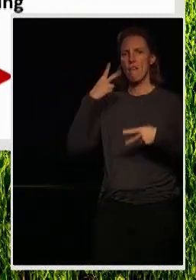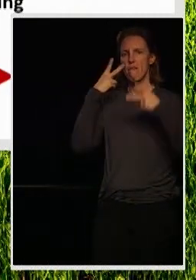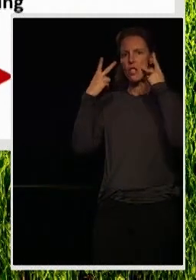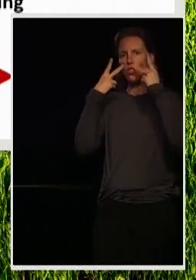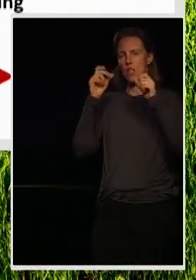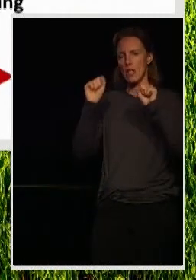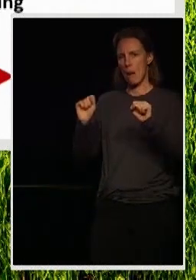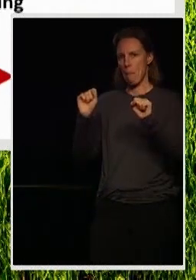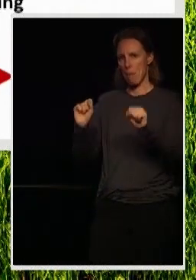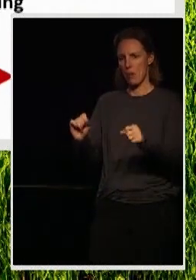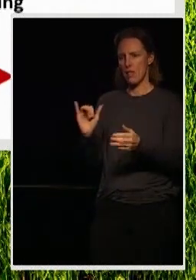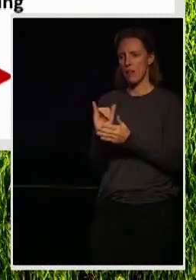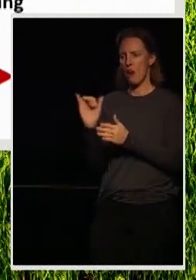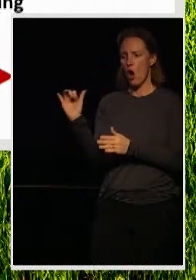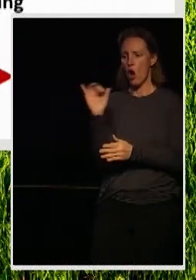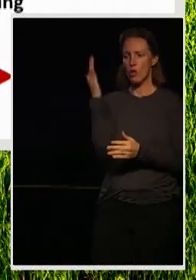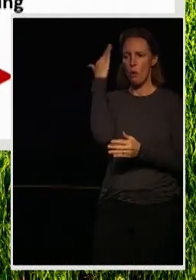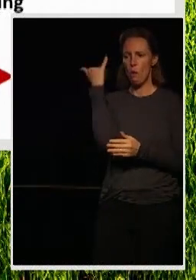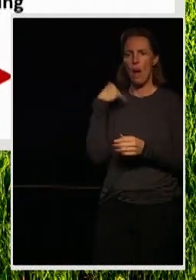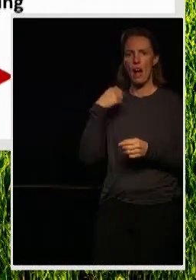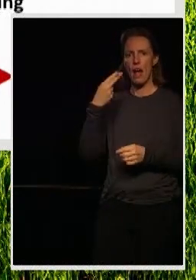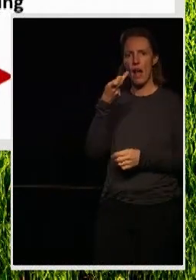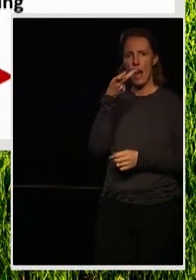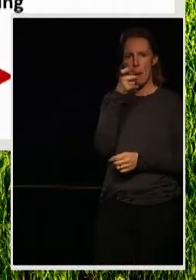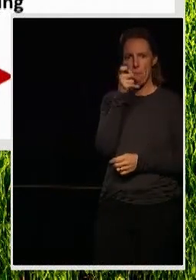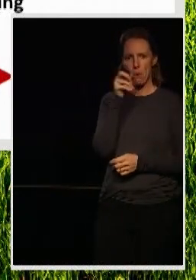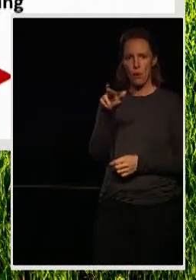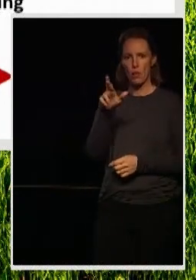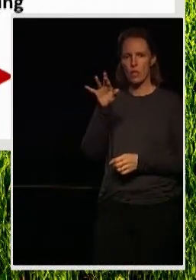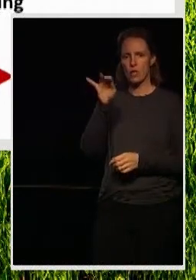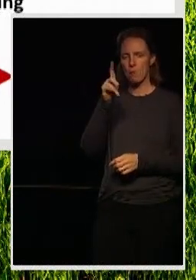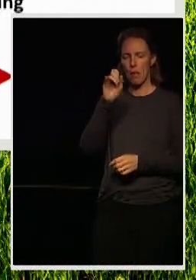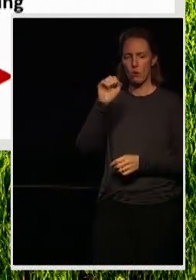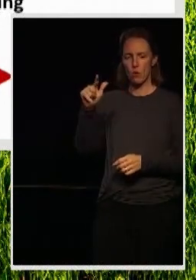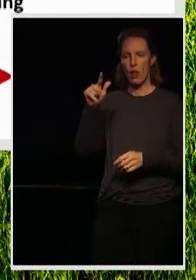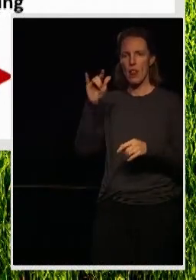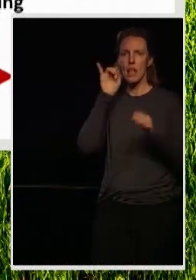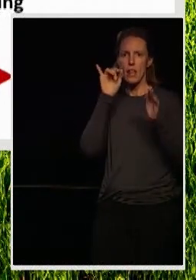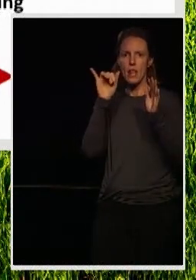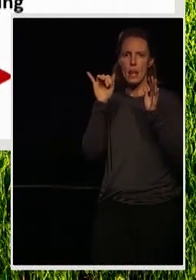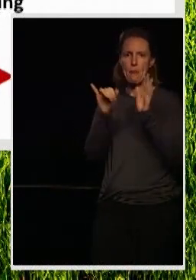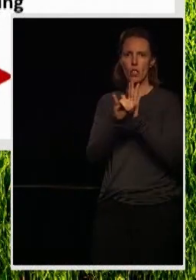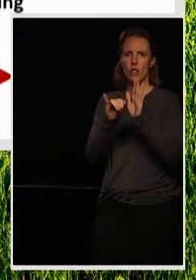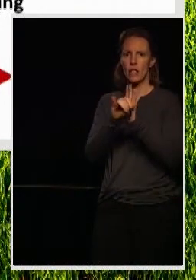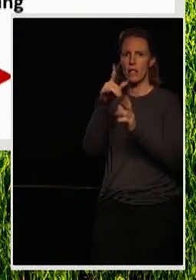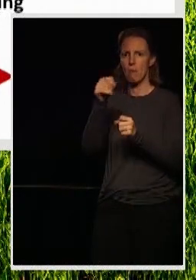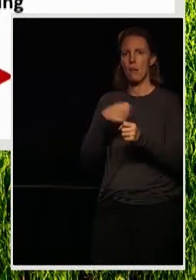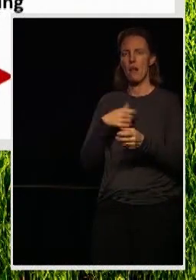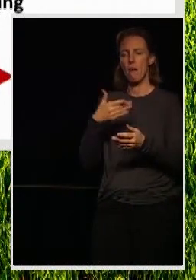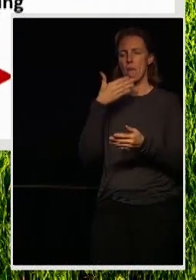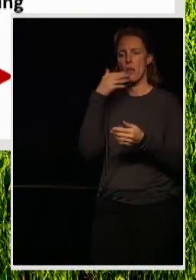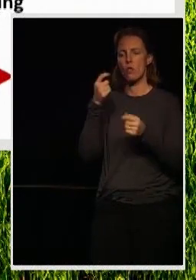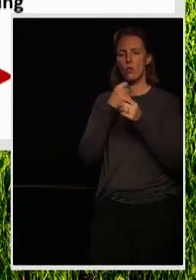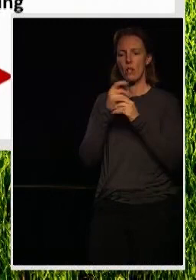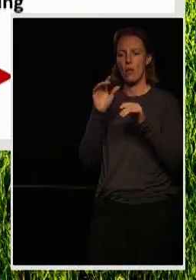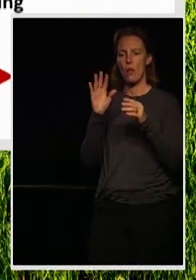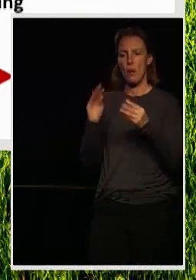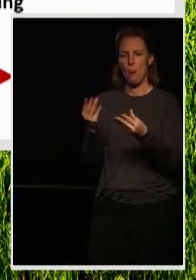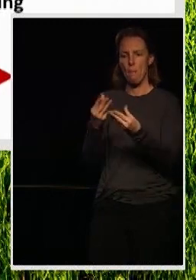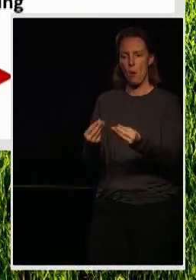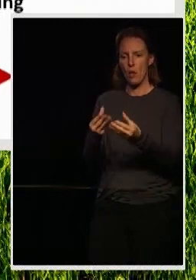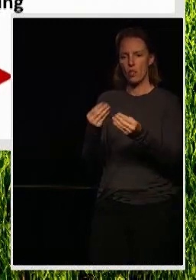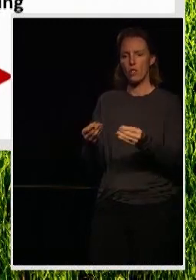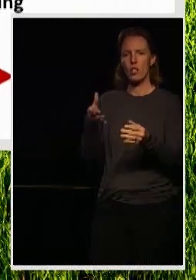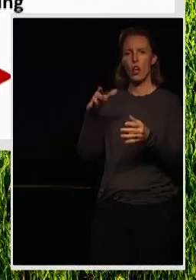capabilities. And that is also why hyperspectral imaging has been well established to measure leaf moisture, nutrients, and